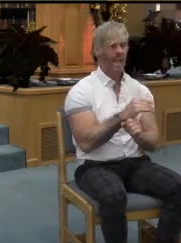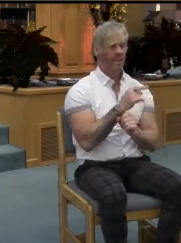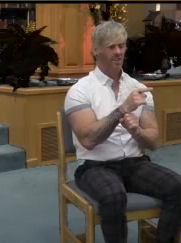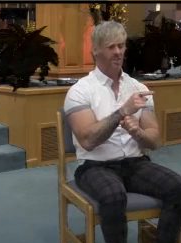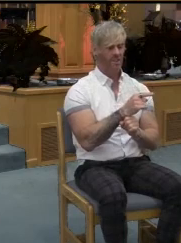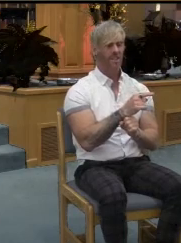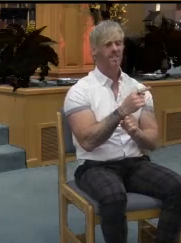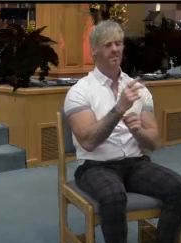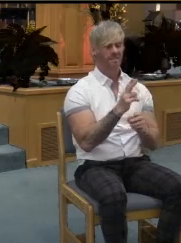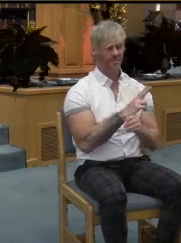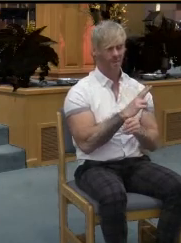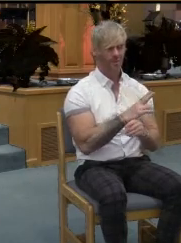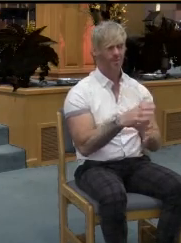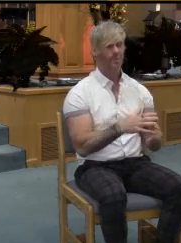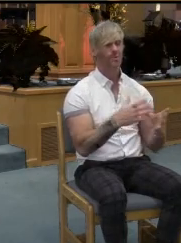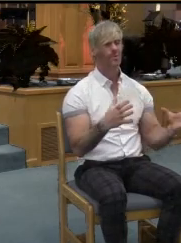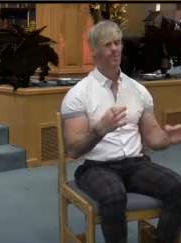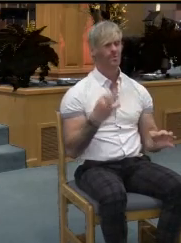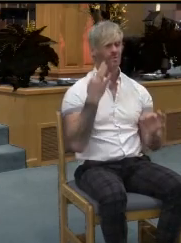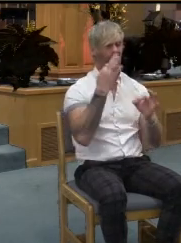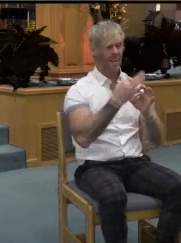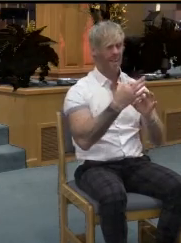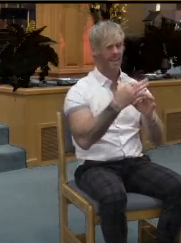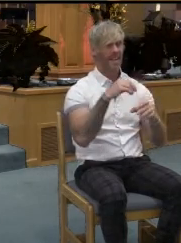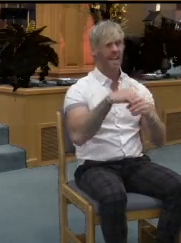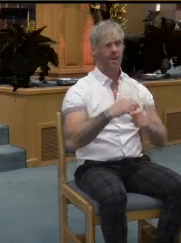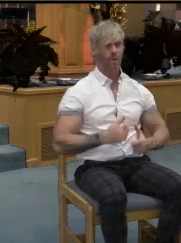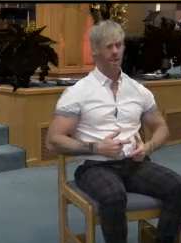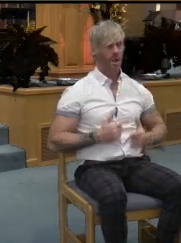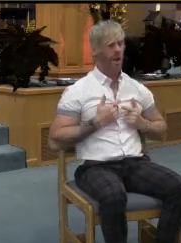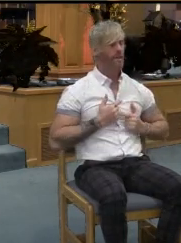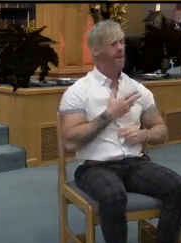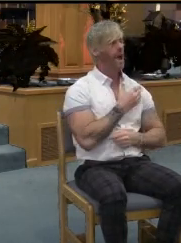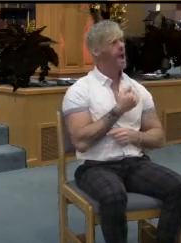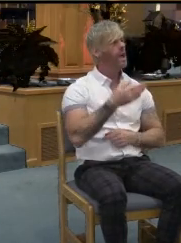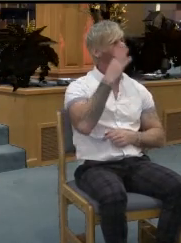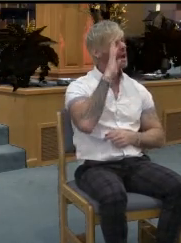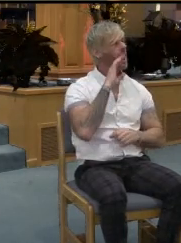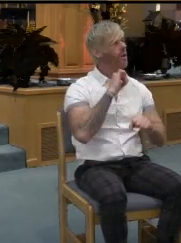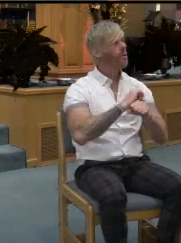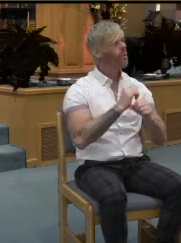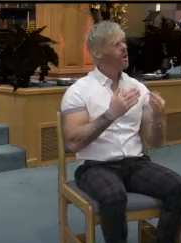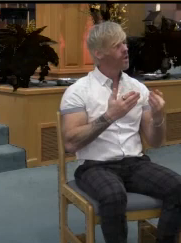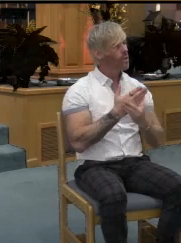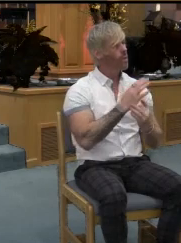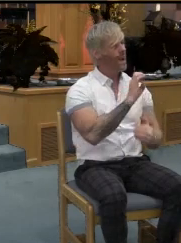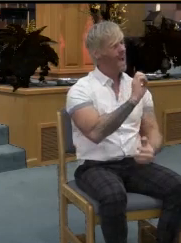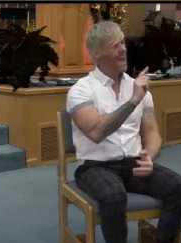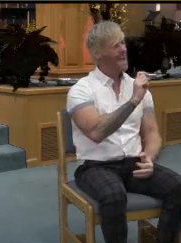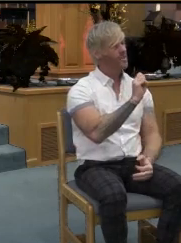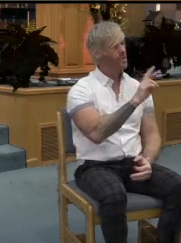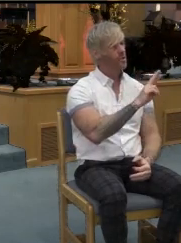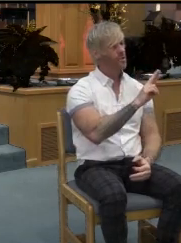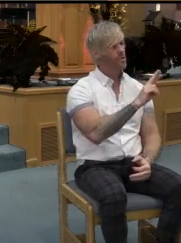in this anomaly of her life. And God worked through her. And if we will do the same